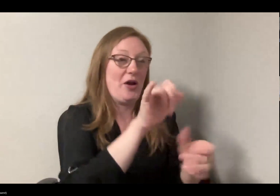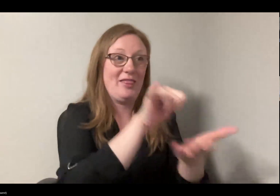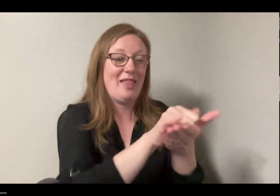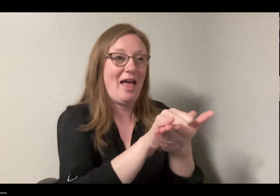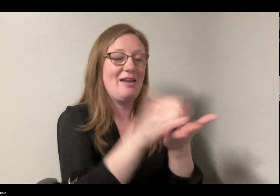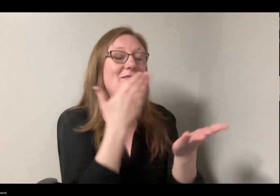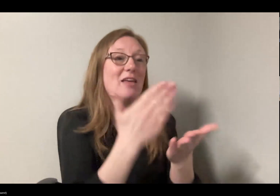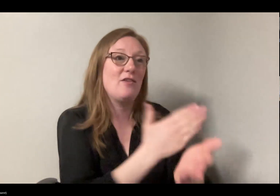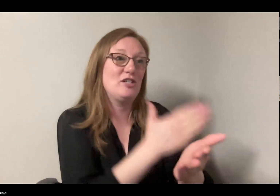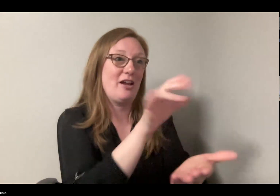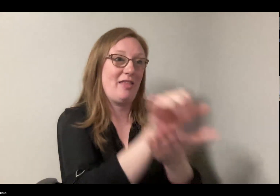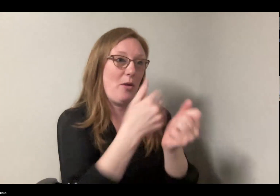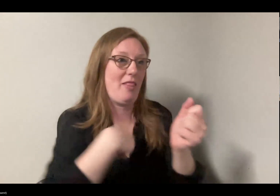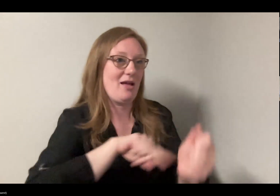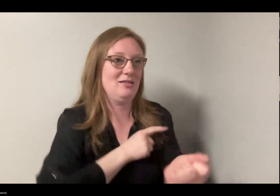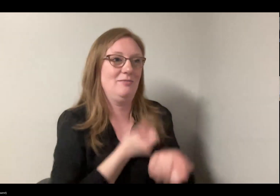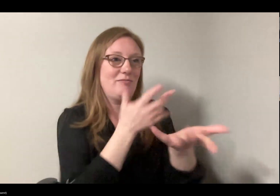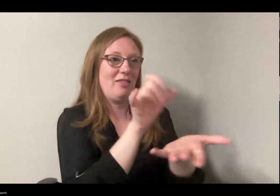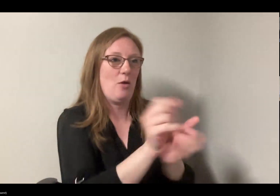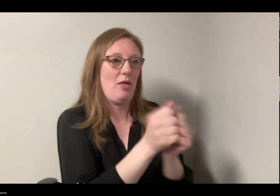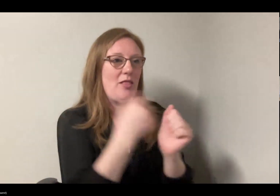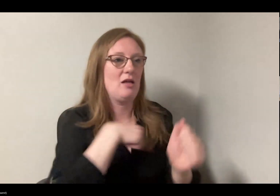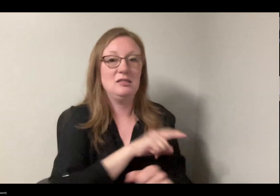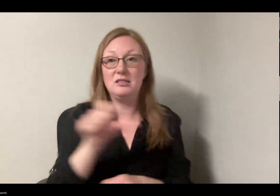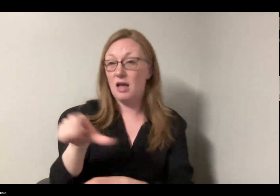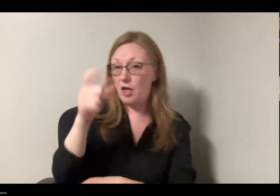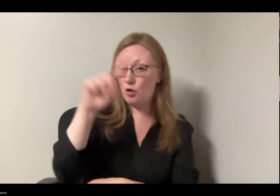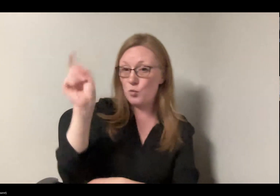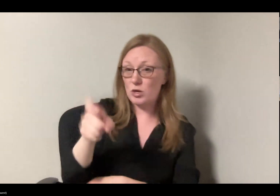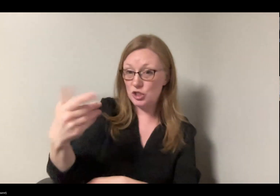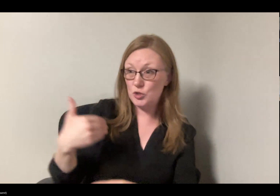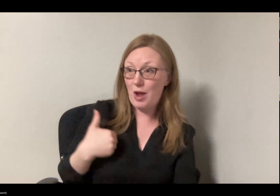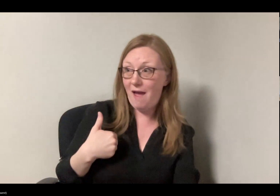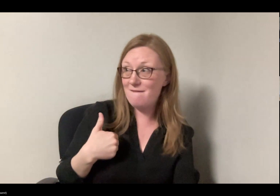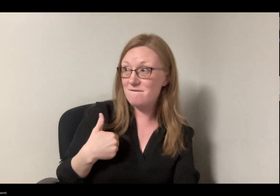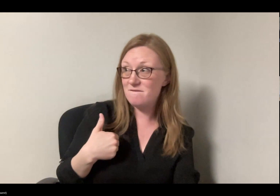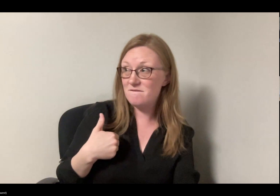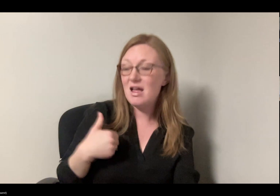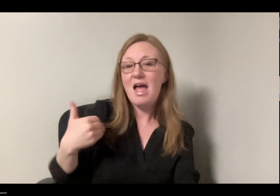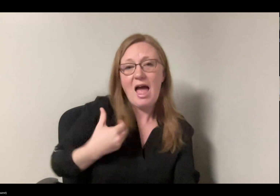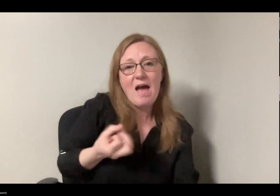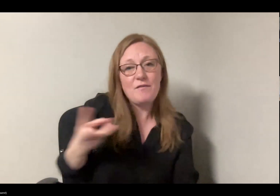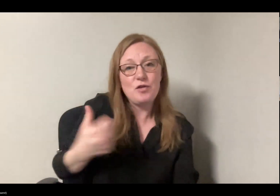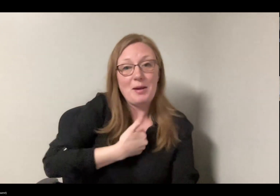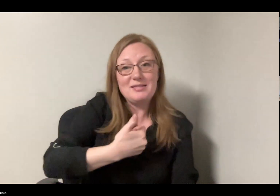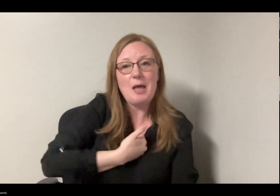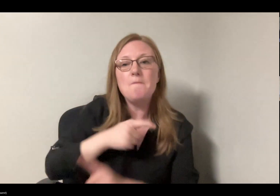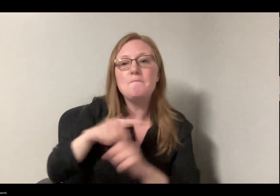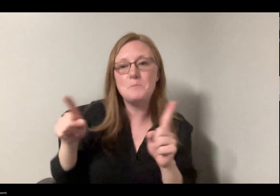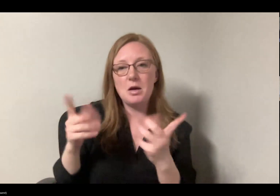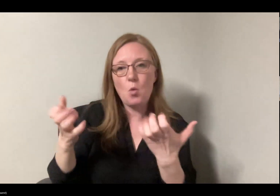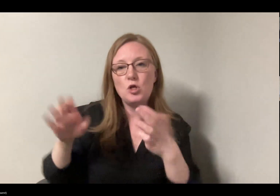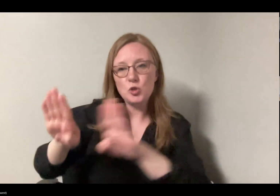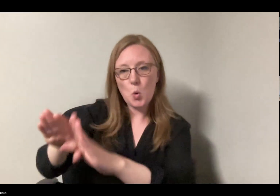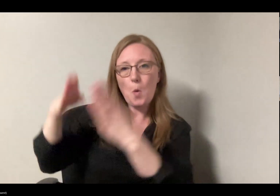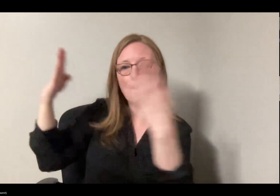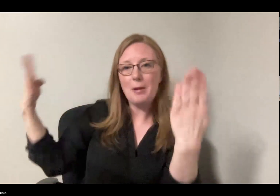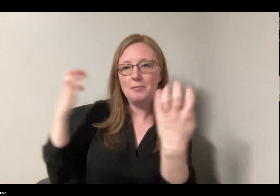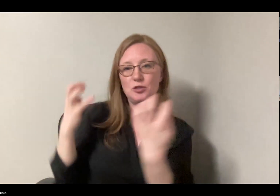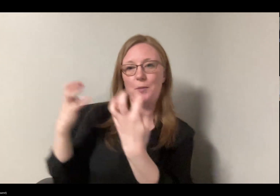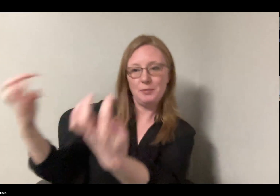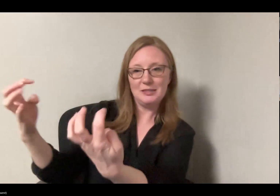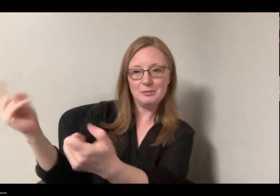it with us. Anybody have any questions for Mike? I have a few, but I'll open it up to our